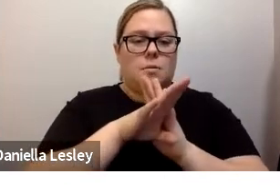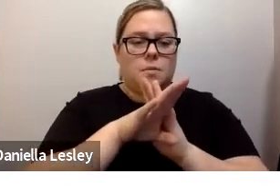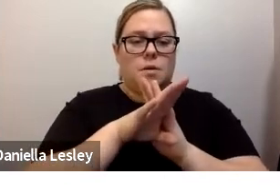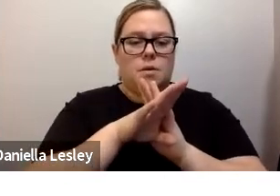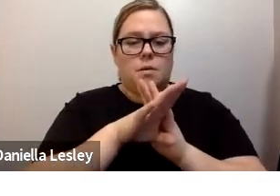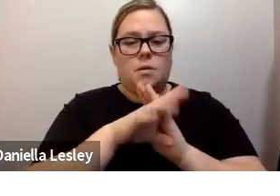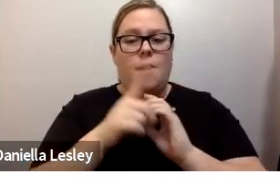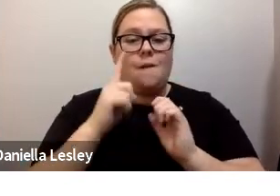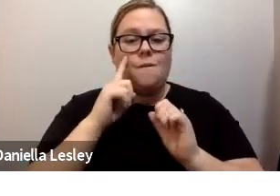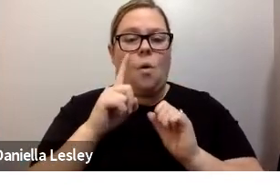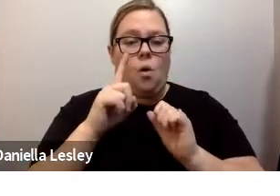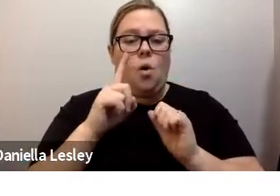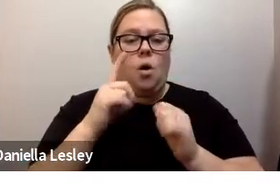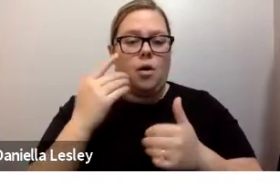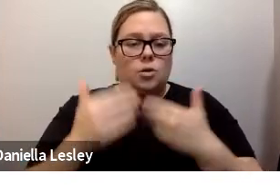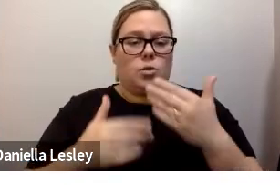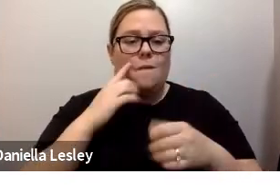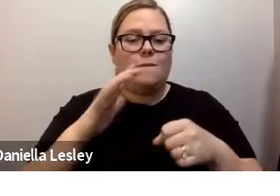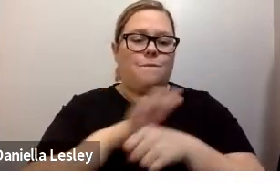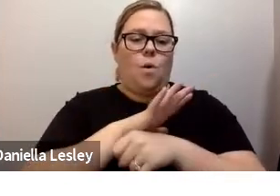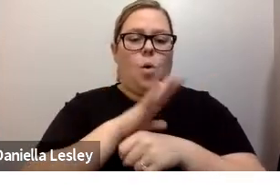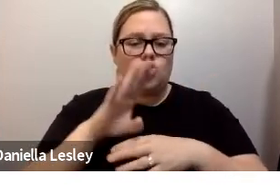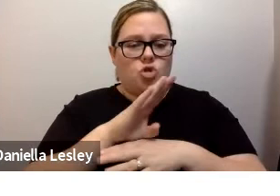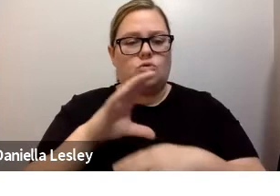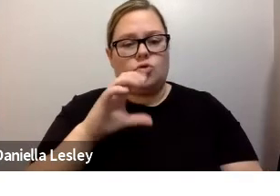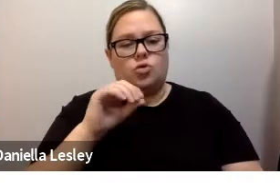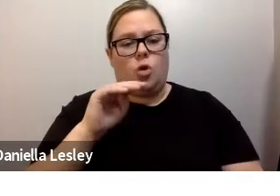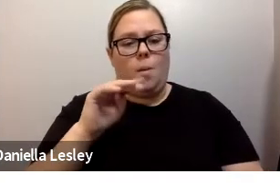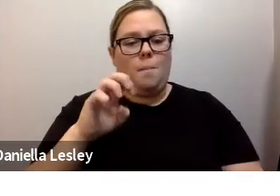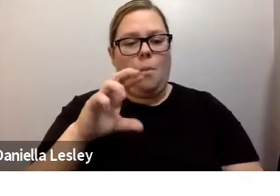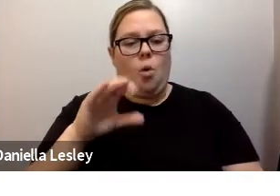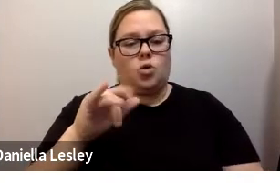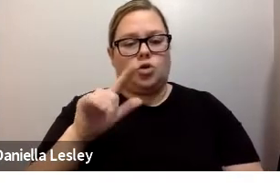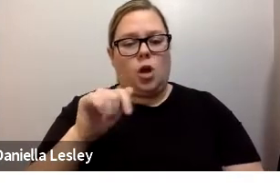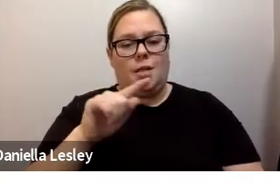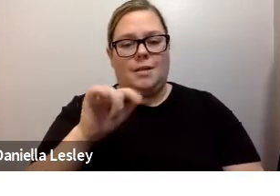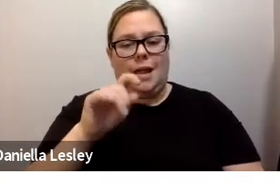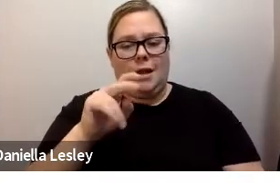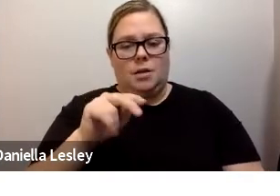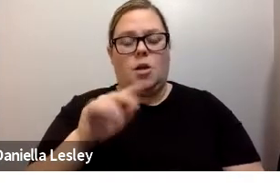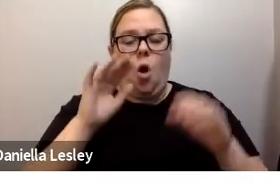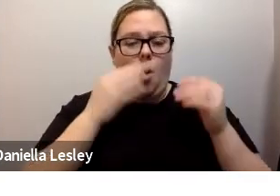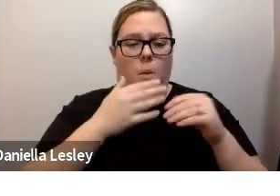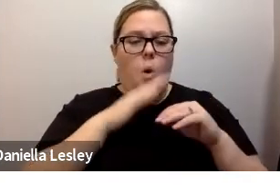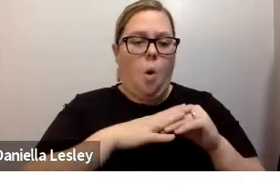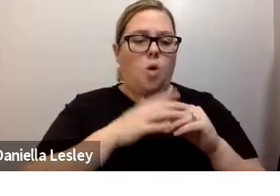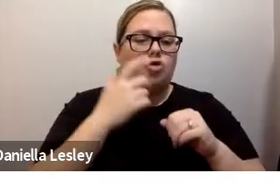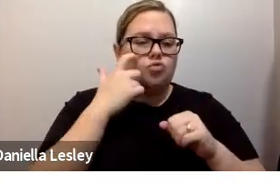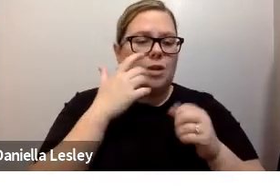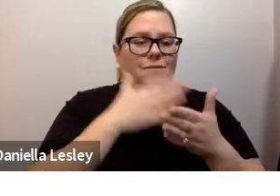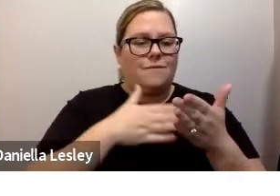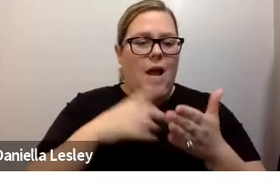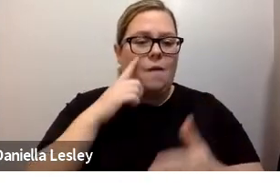the continuum towards full commercialization, and particularly focus on this latest phase from RERCTech 3 to 4. I want to show